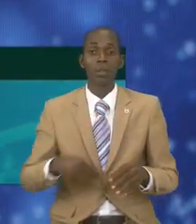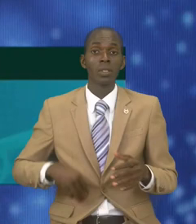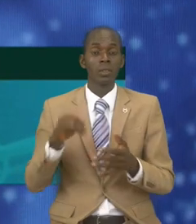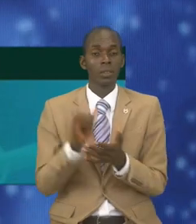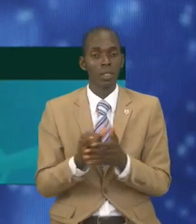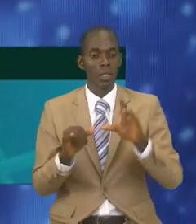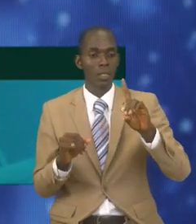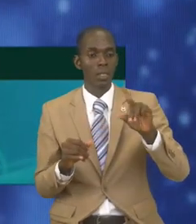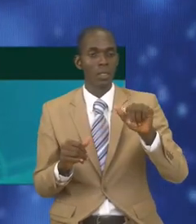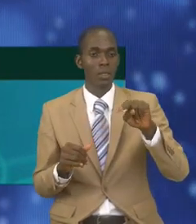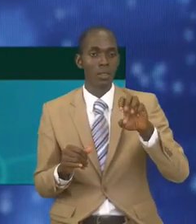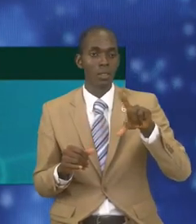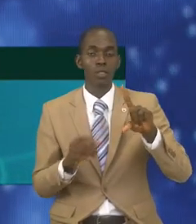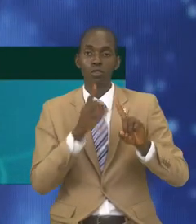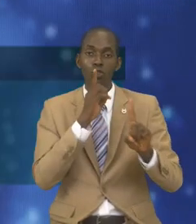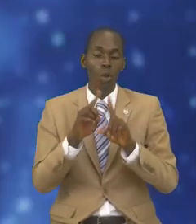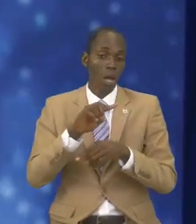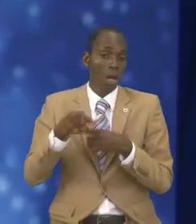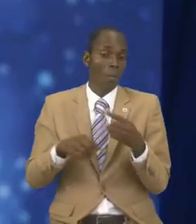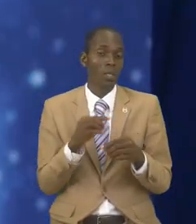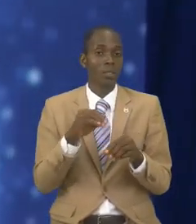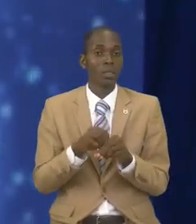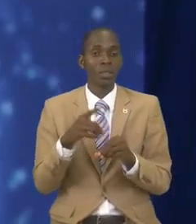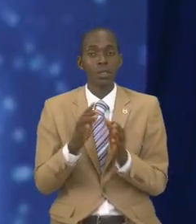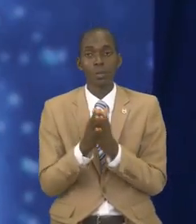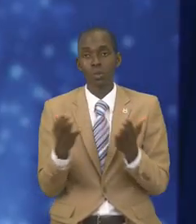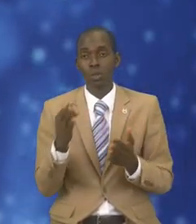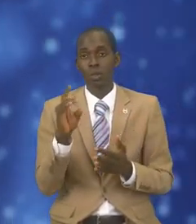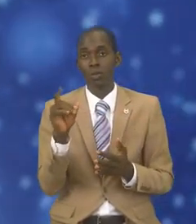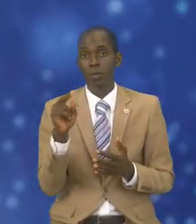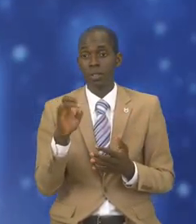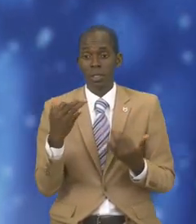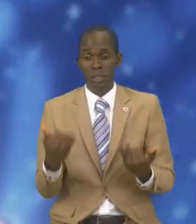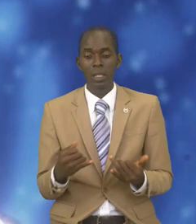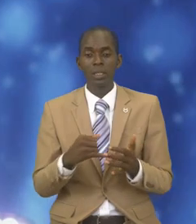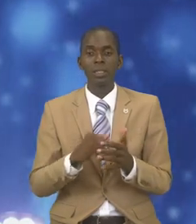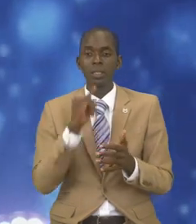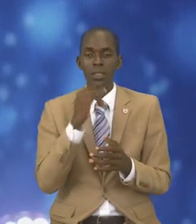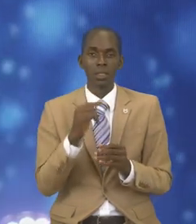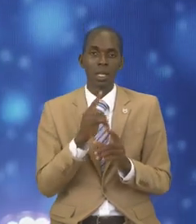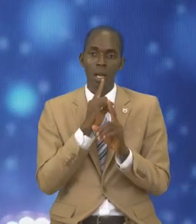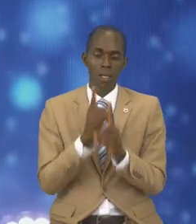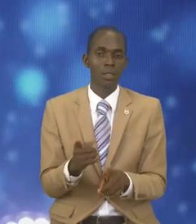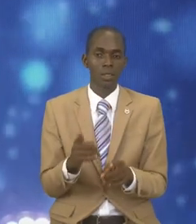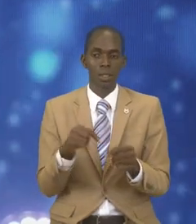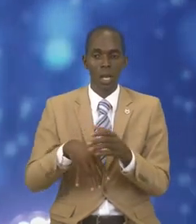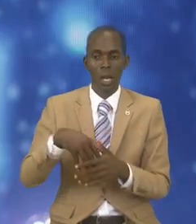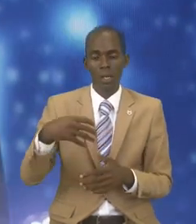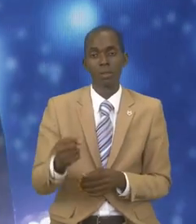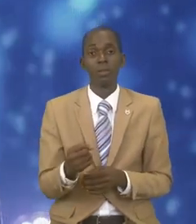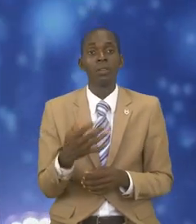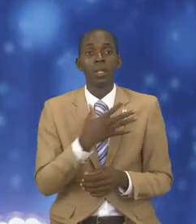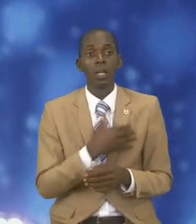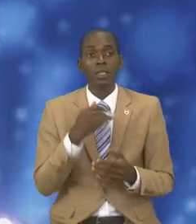the mediator that Daniel spoke about. Here is the fulfillment now, as we seek the Lord, and she shall bring forth his